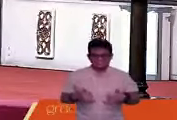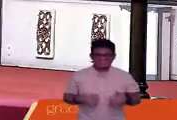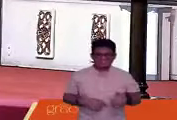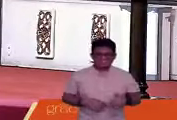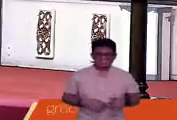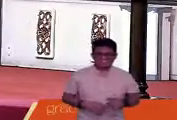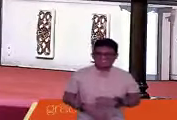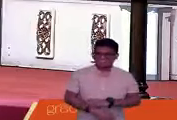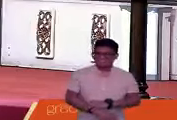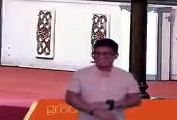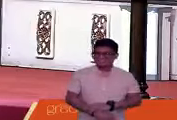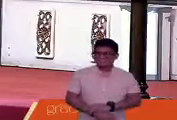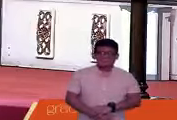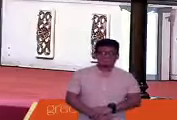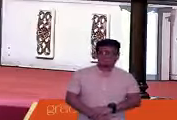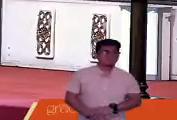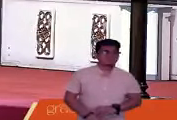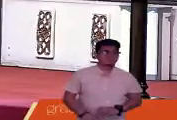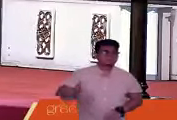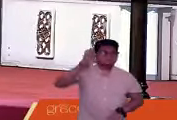kabok?